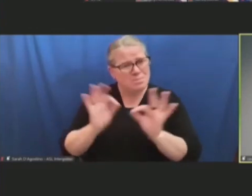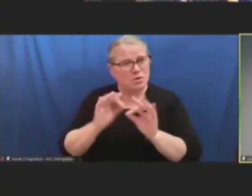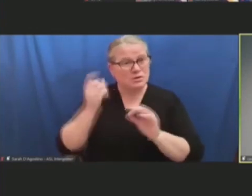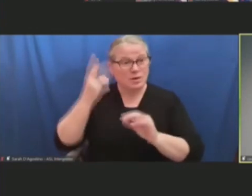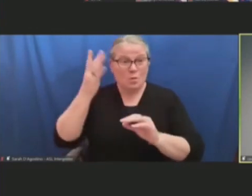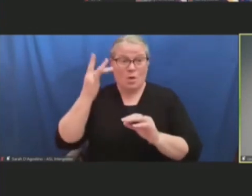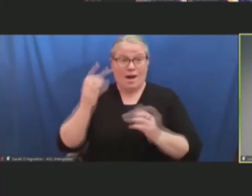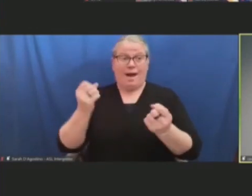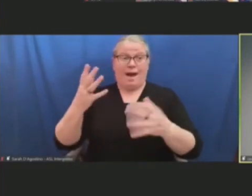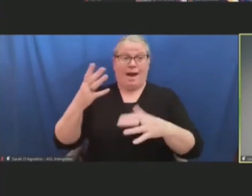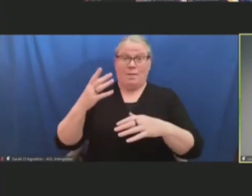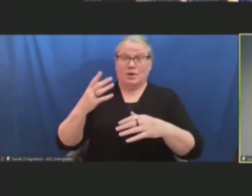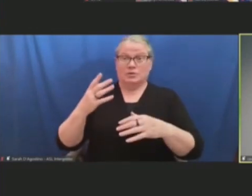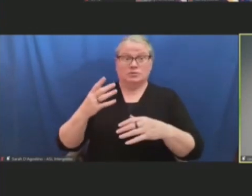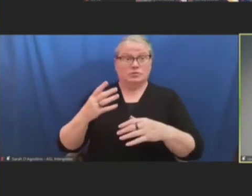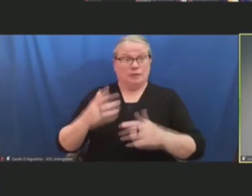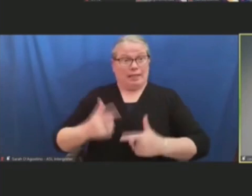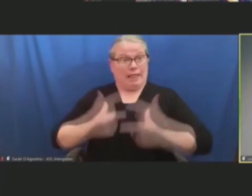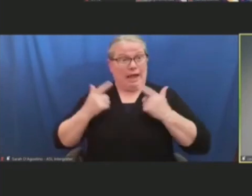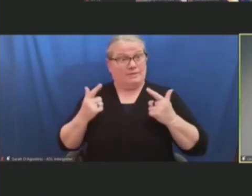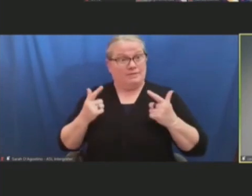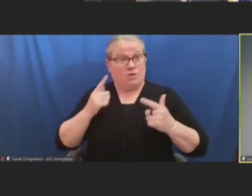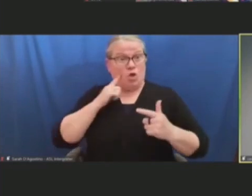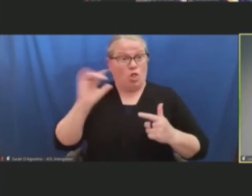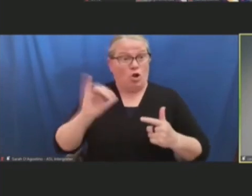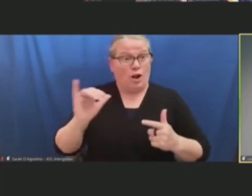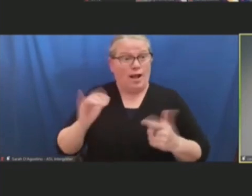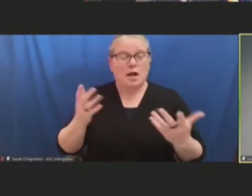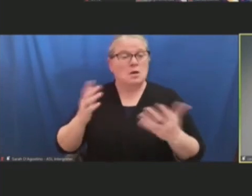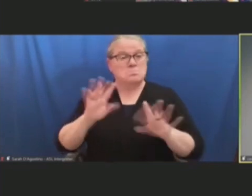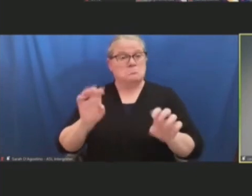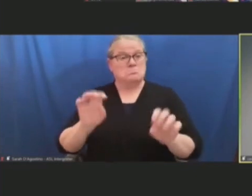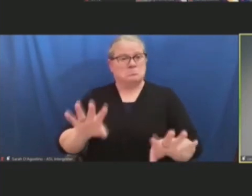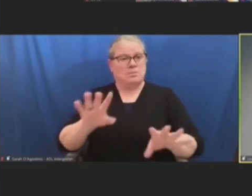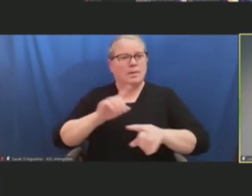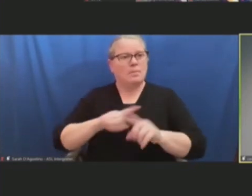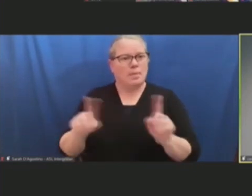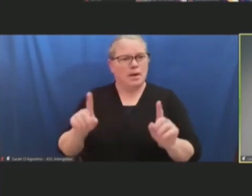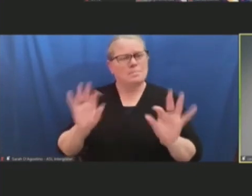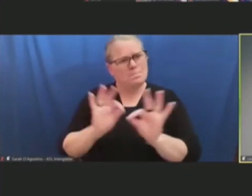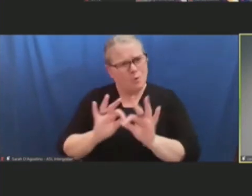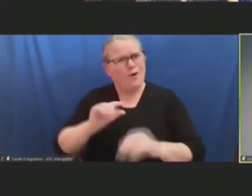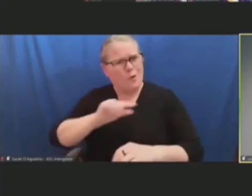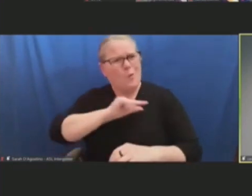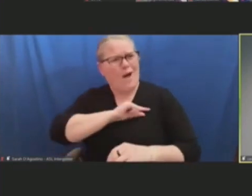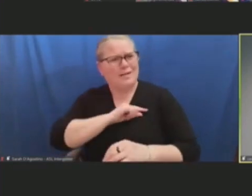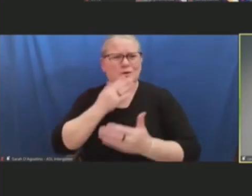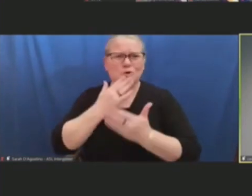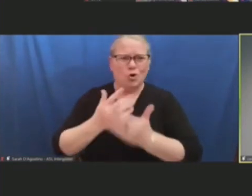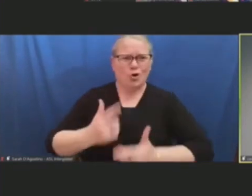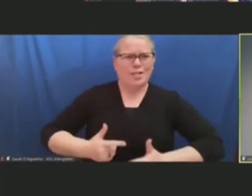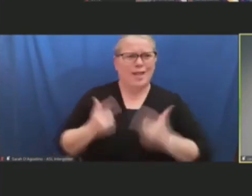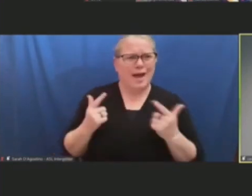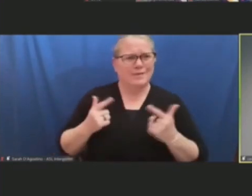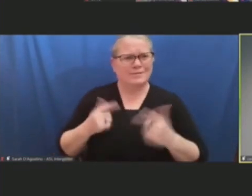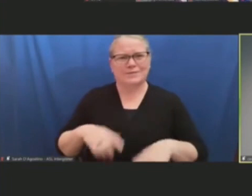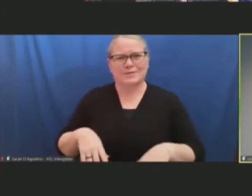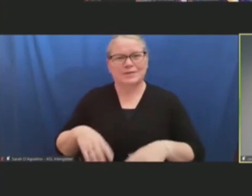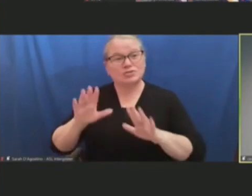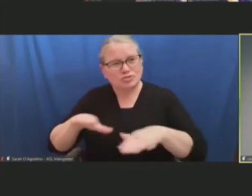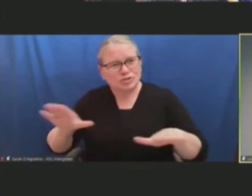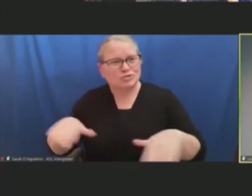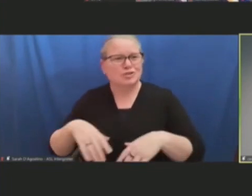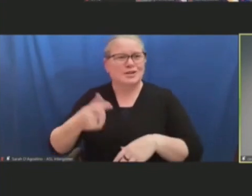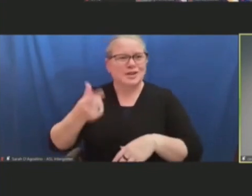here on earth, but we wanted to make it a quality life. We want to be able to spend as much time with our kids and grandkids, and that starts with your overall health.